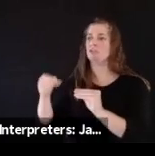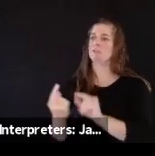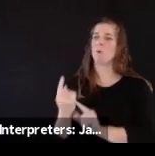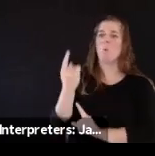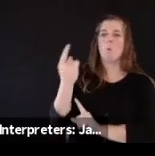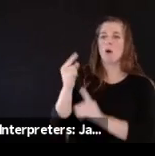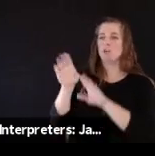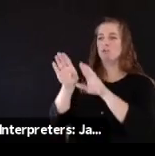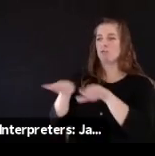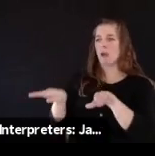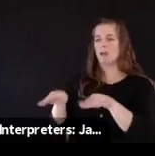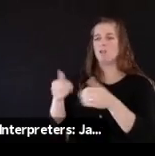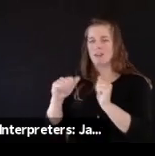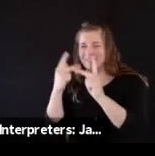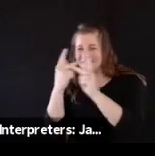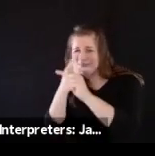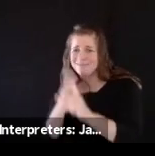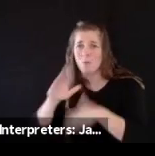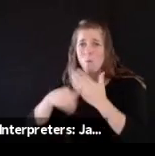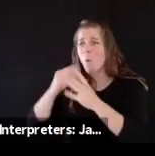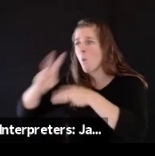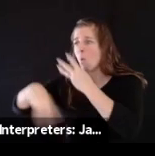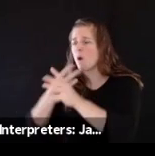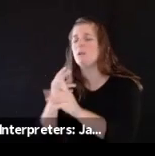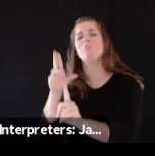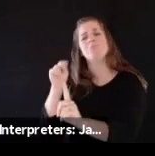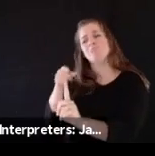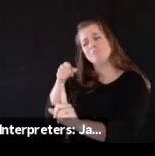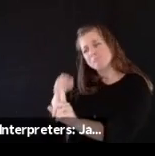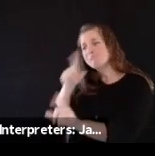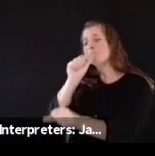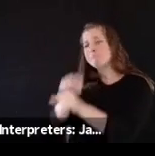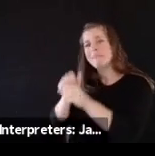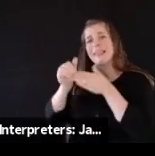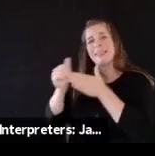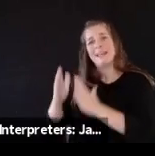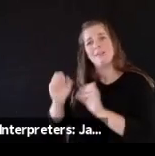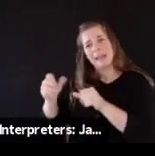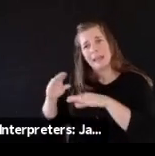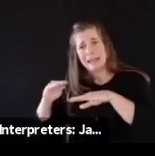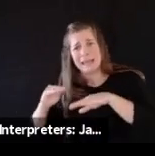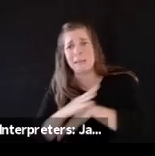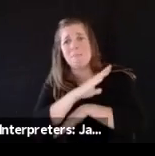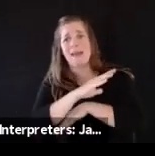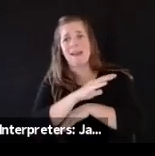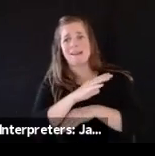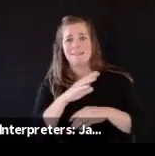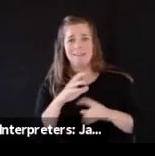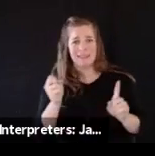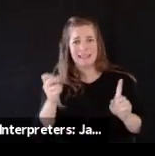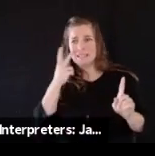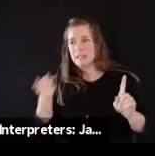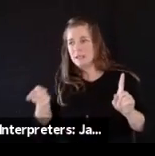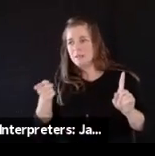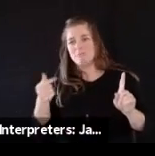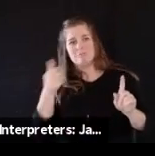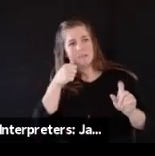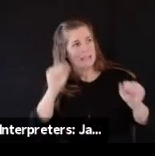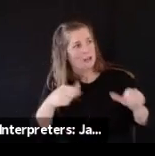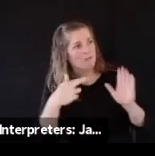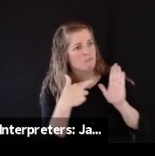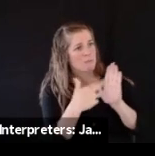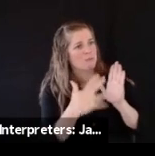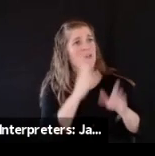child navigating a world, but that they are a leader with the potential to impact, to see themselves represented in a world that maybe at